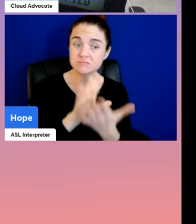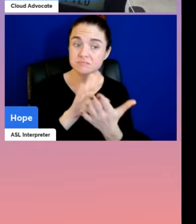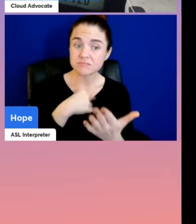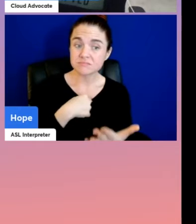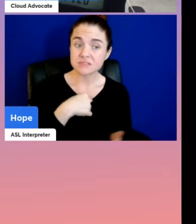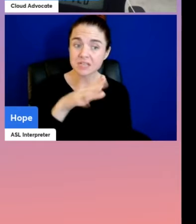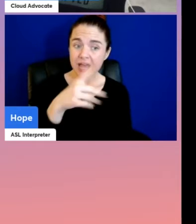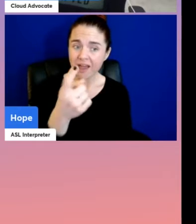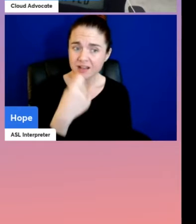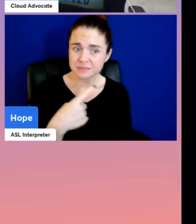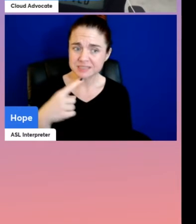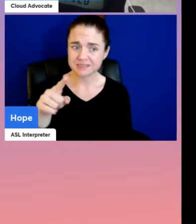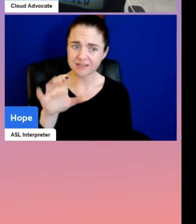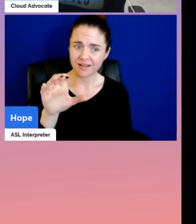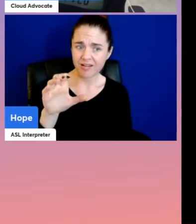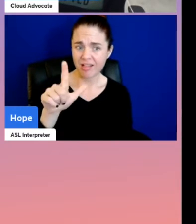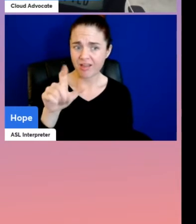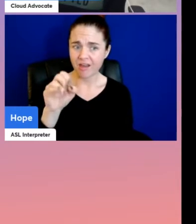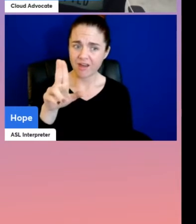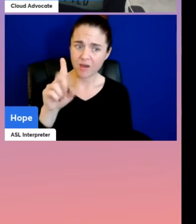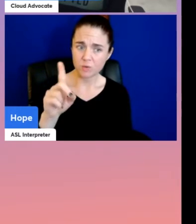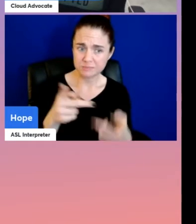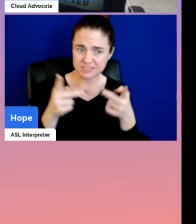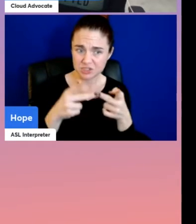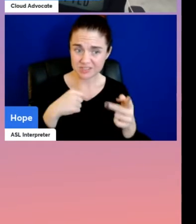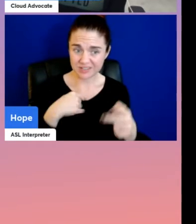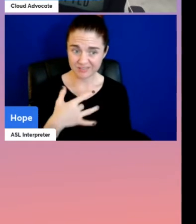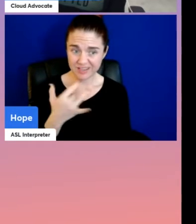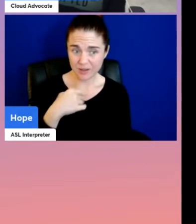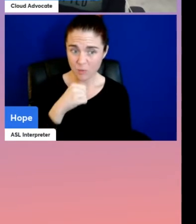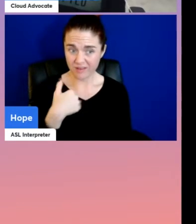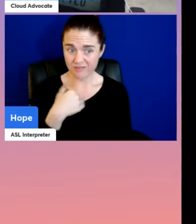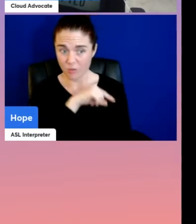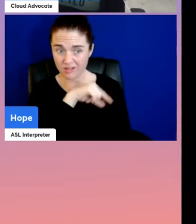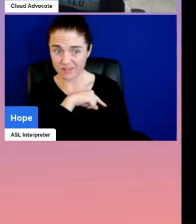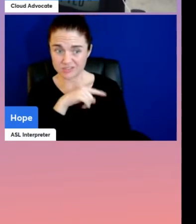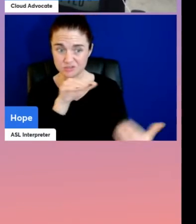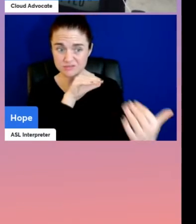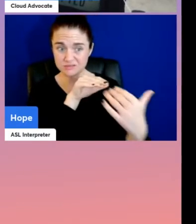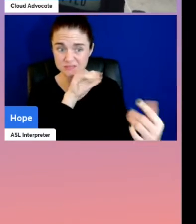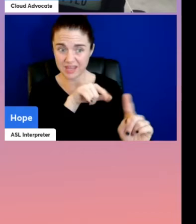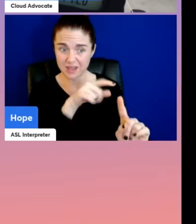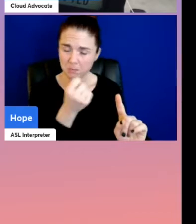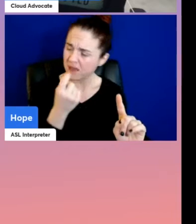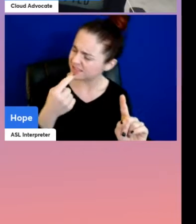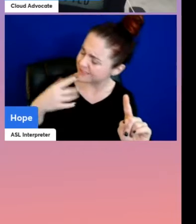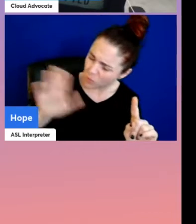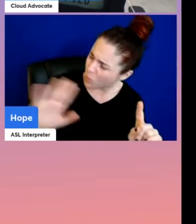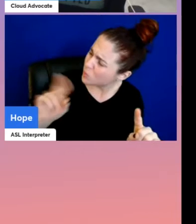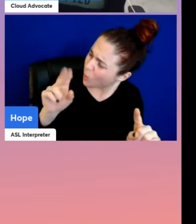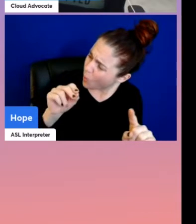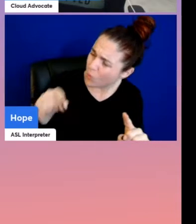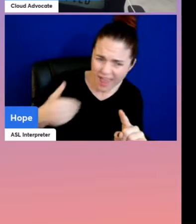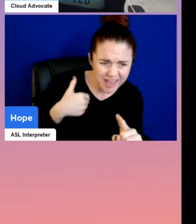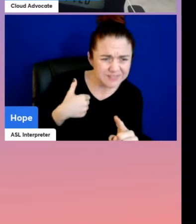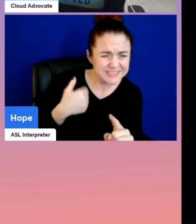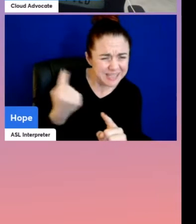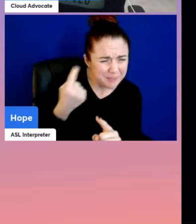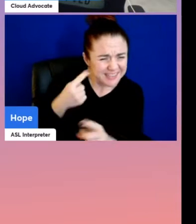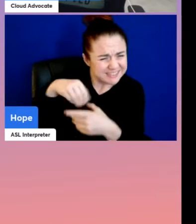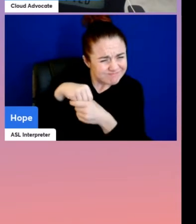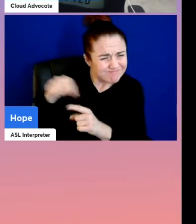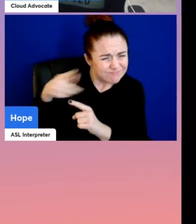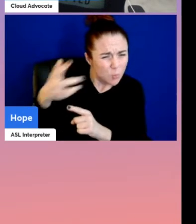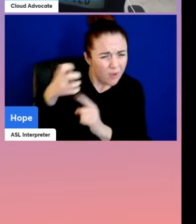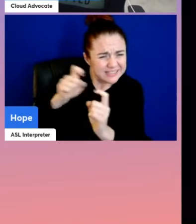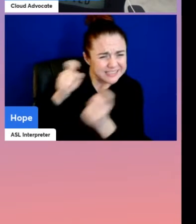cloud position, I feel like I'm underqualified for it, but they're like, we see something in you and we're gonna give it to you anyway. I'm